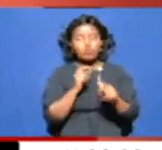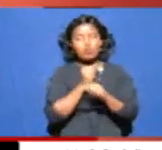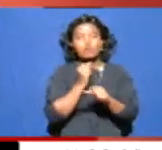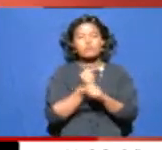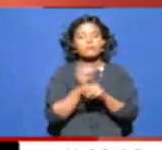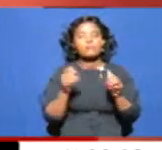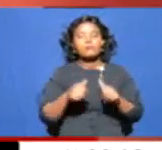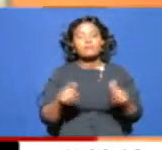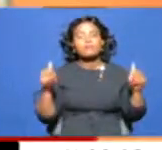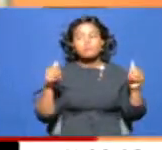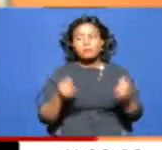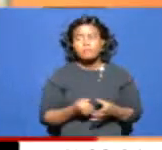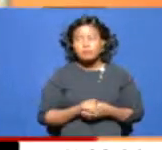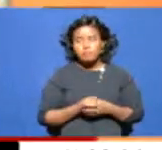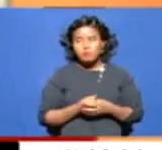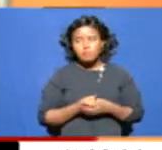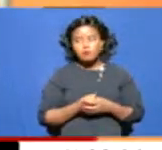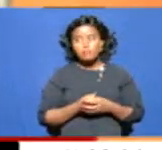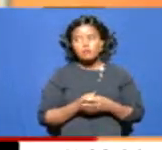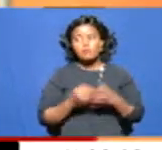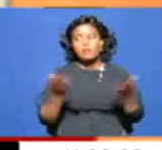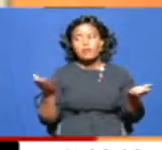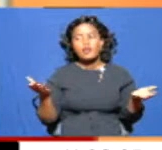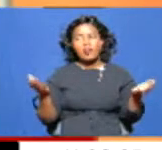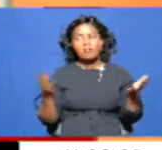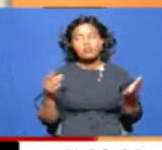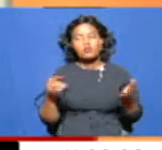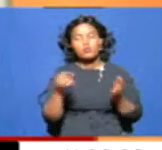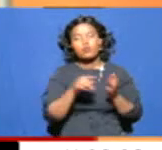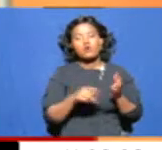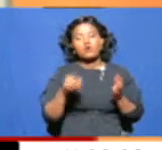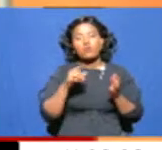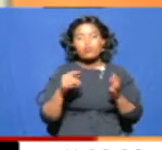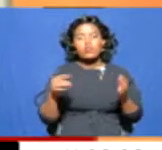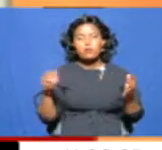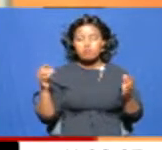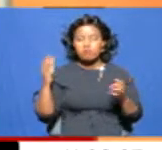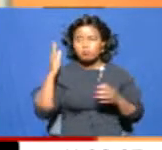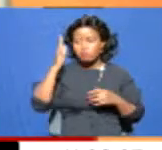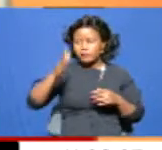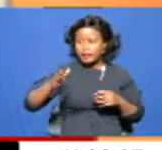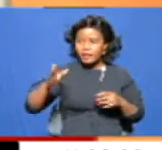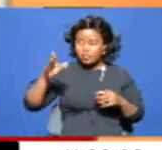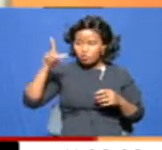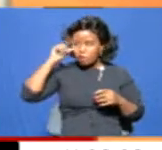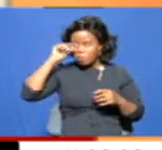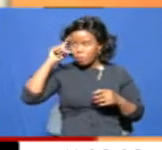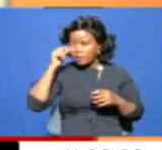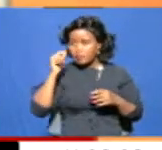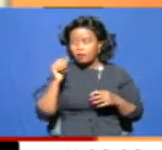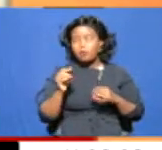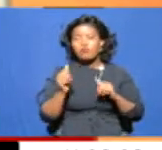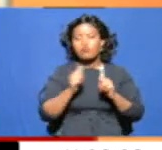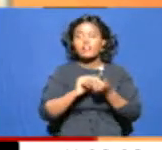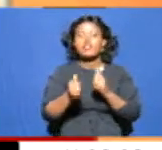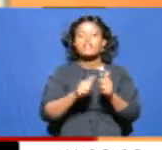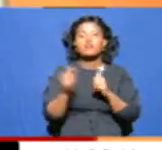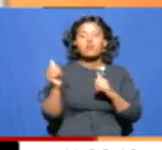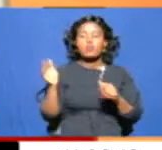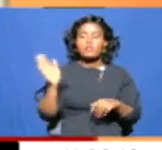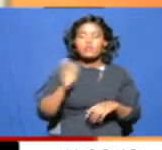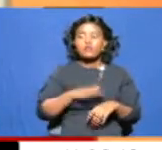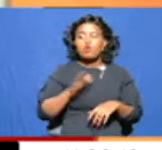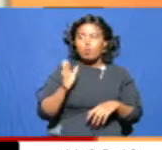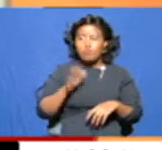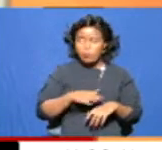now just kindly, we're going to be digressing a bit. We shall be taking the viewers to Mombasa for the Sport Women and Engineer Summit,